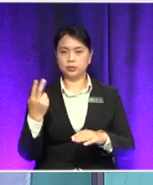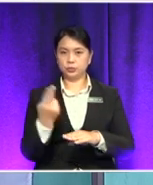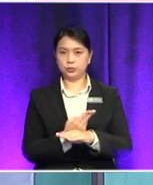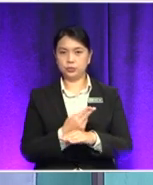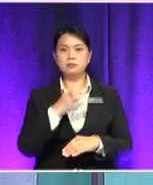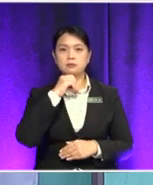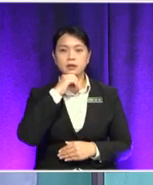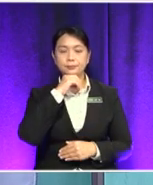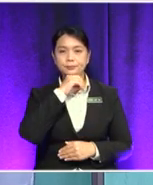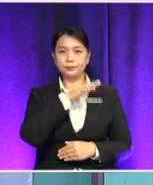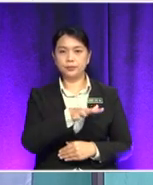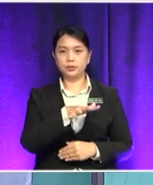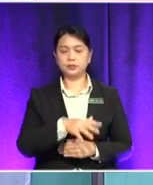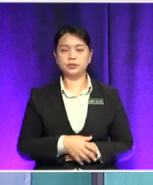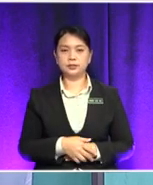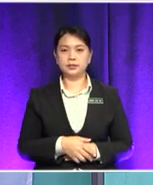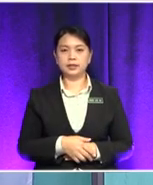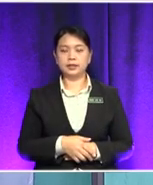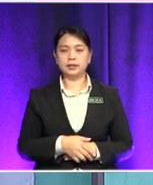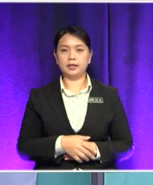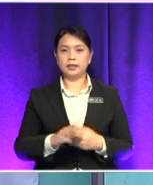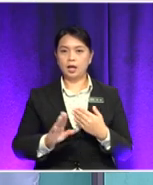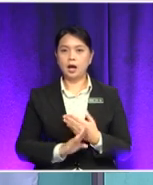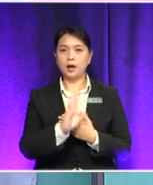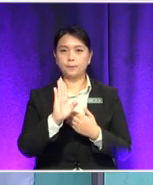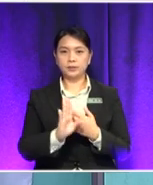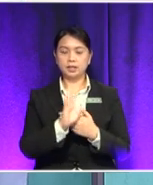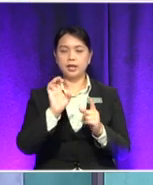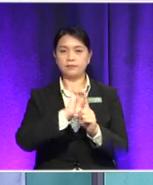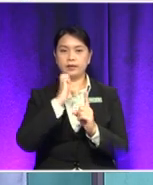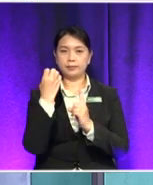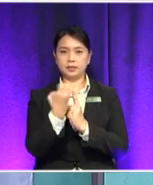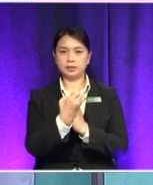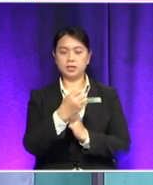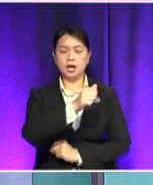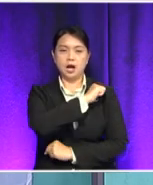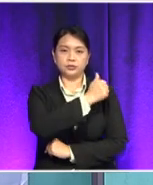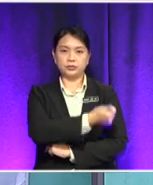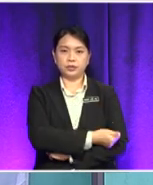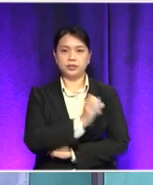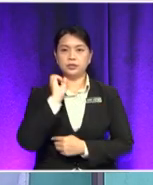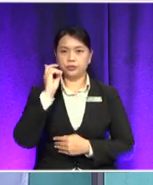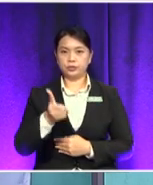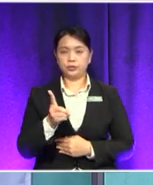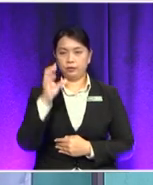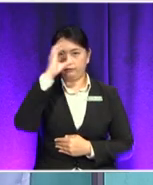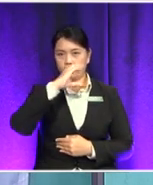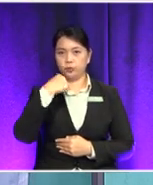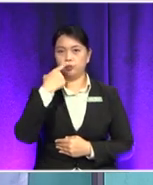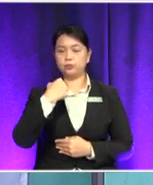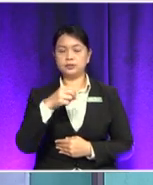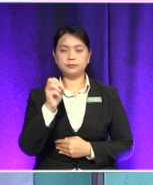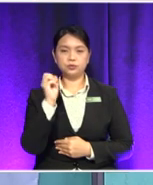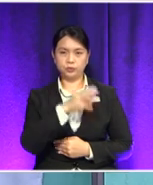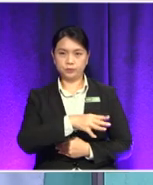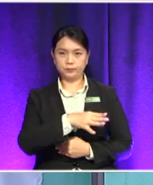rubbish, greatly harm the environment, and authorities should fine anyone who dropped the litter.